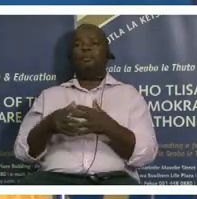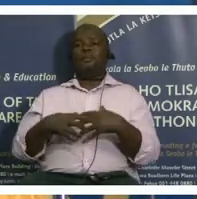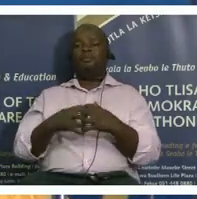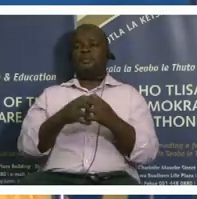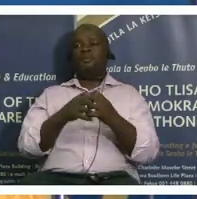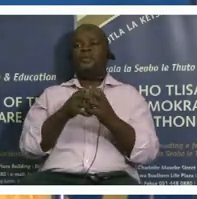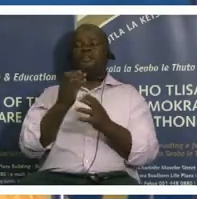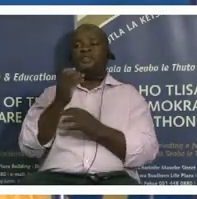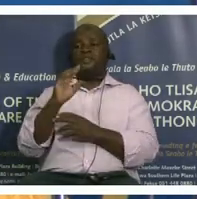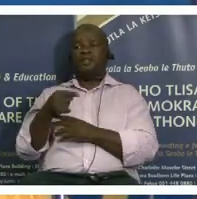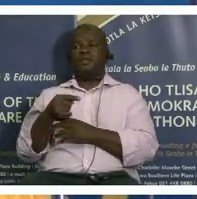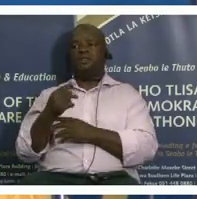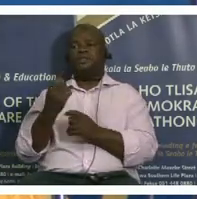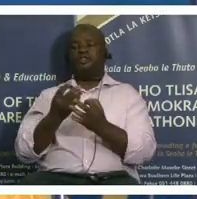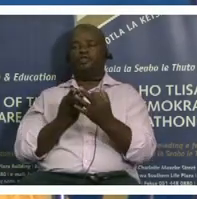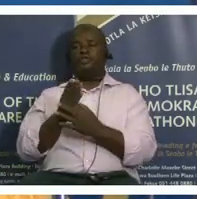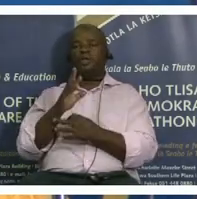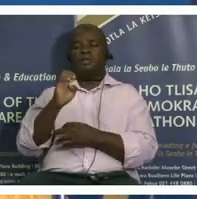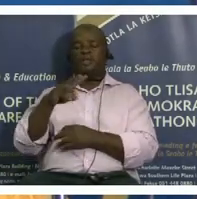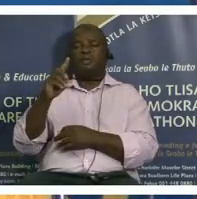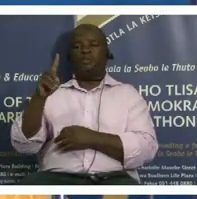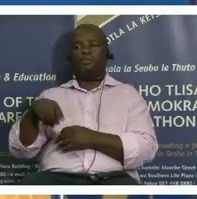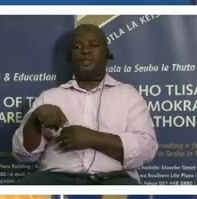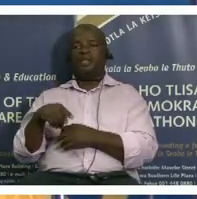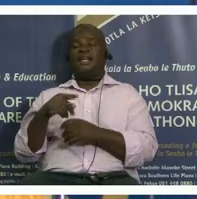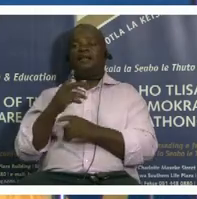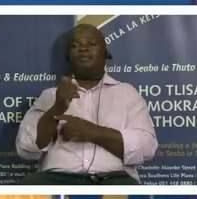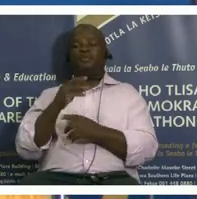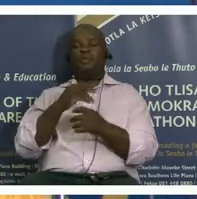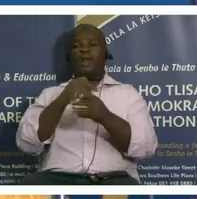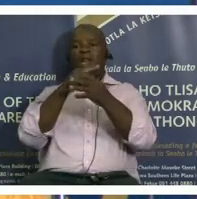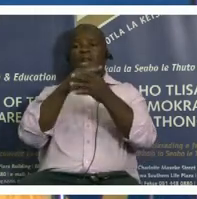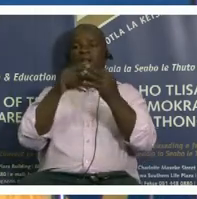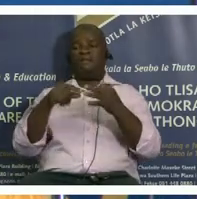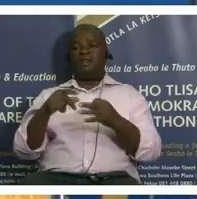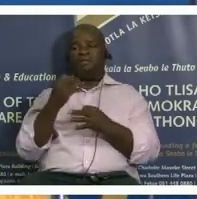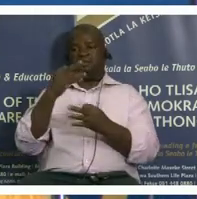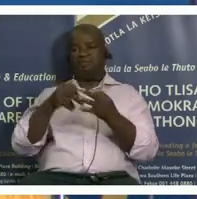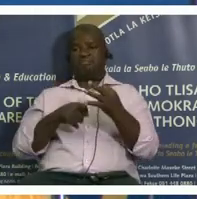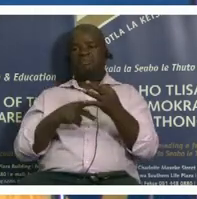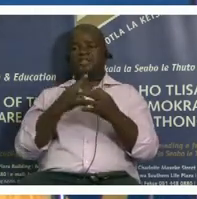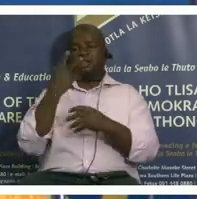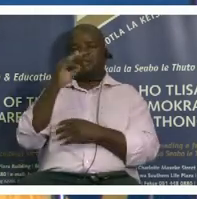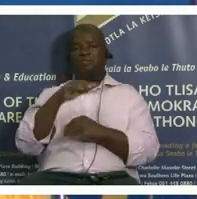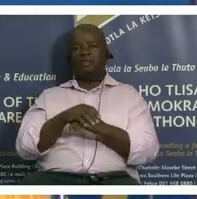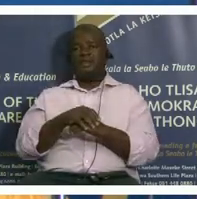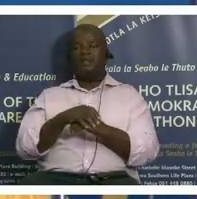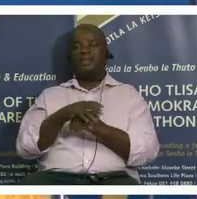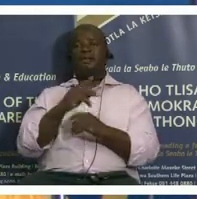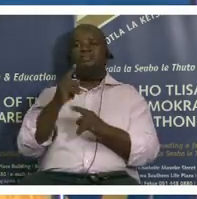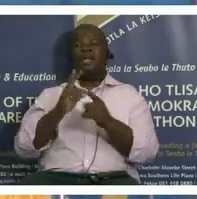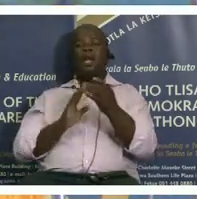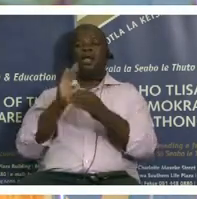expanded public works program across the three spheres of government, thereby exceeding our